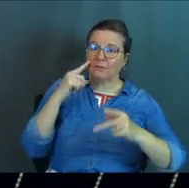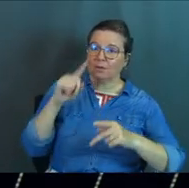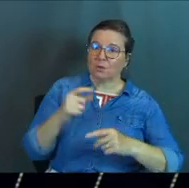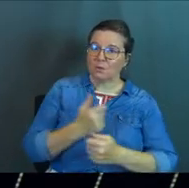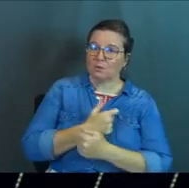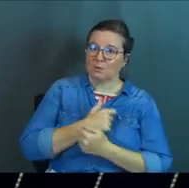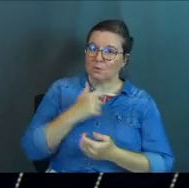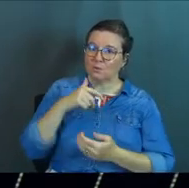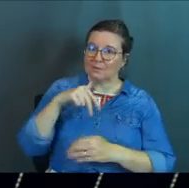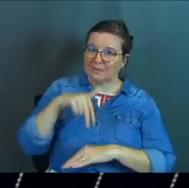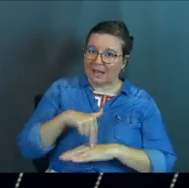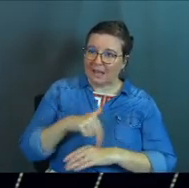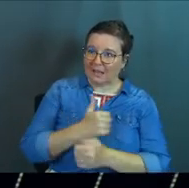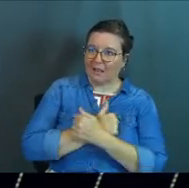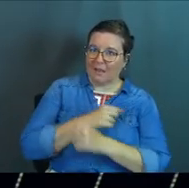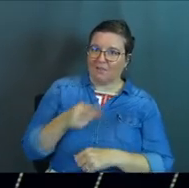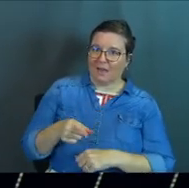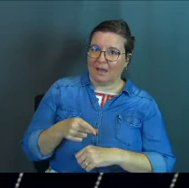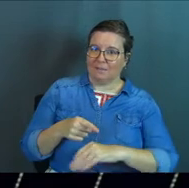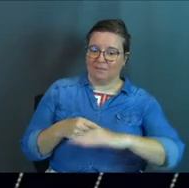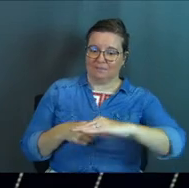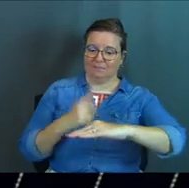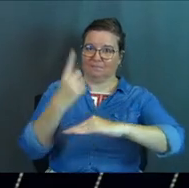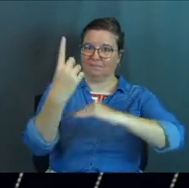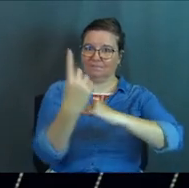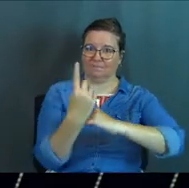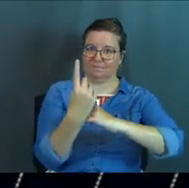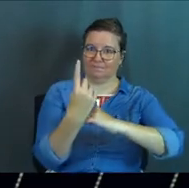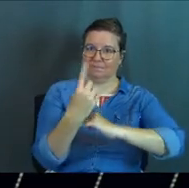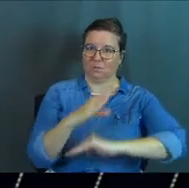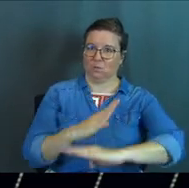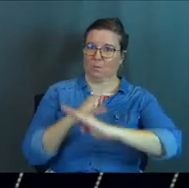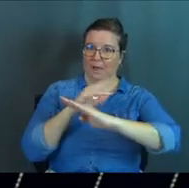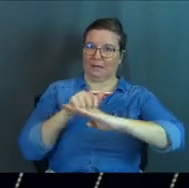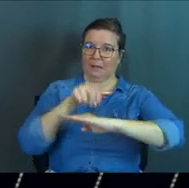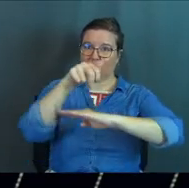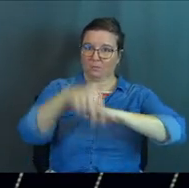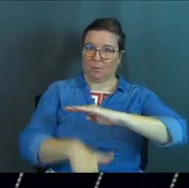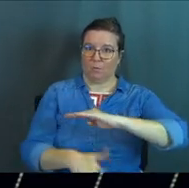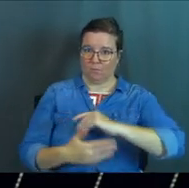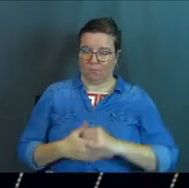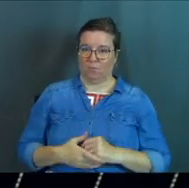In between them and the cliff. In battle array against. Stop.